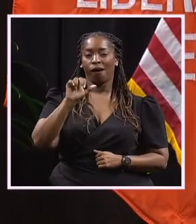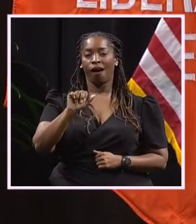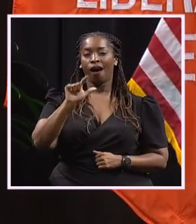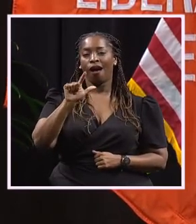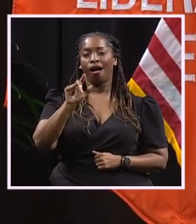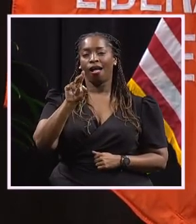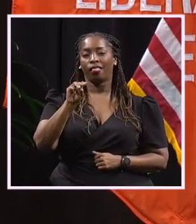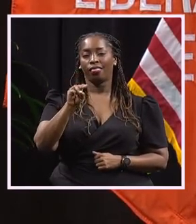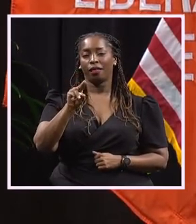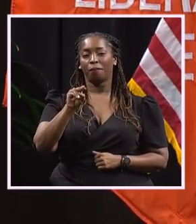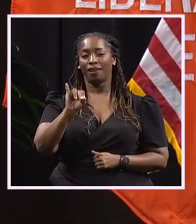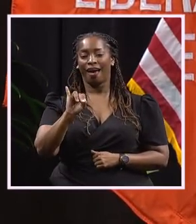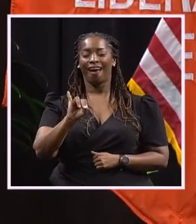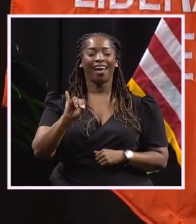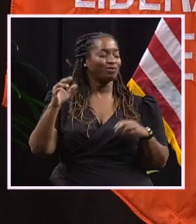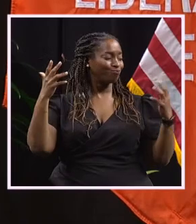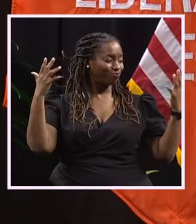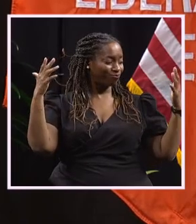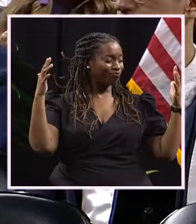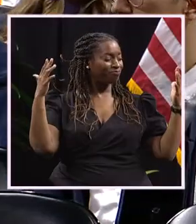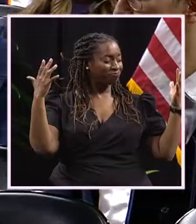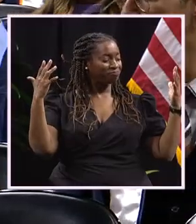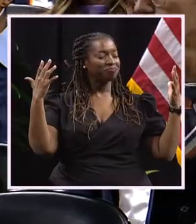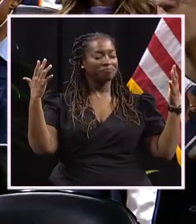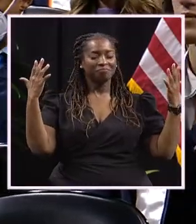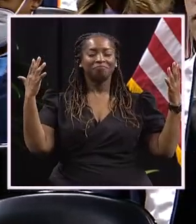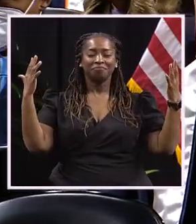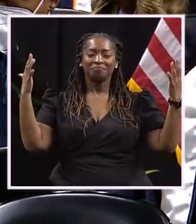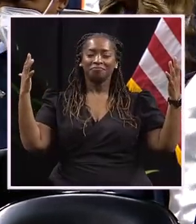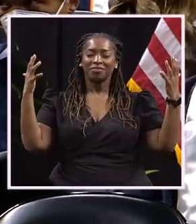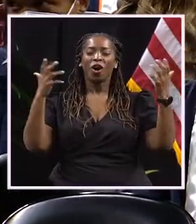UTSA. Please do so.